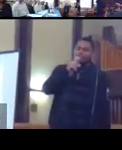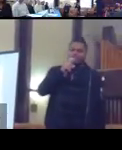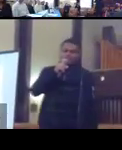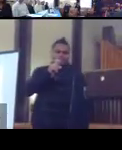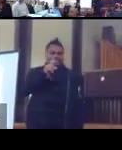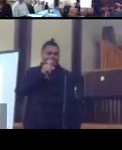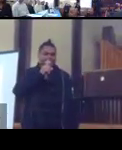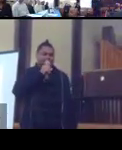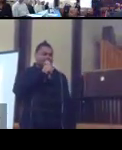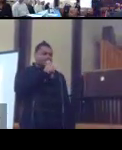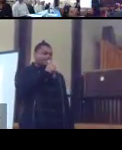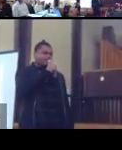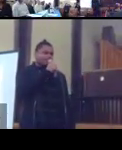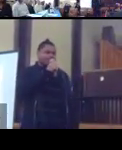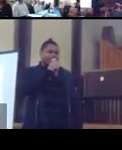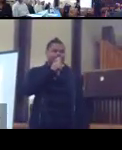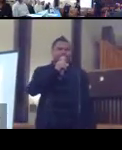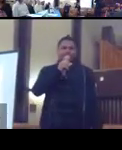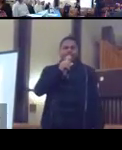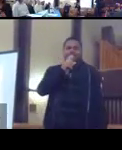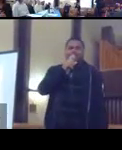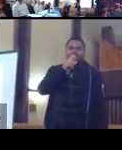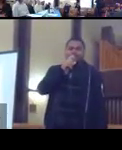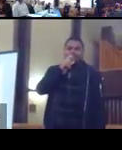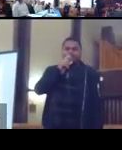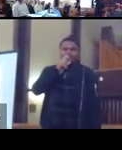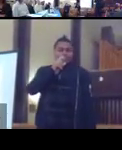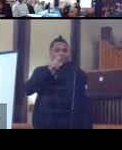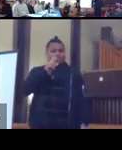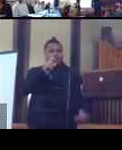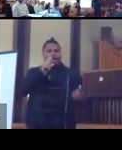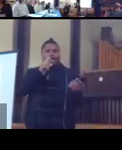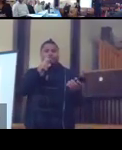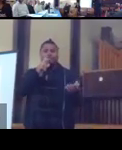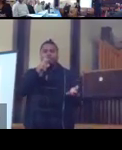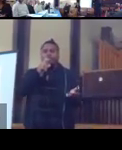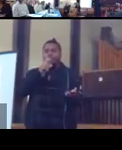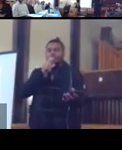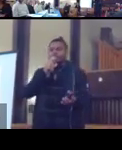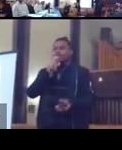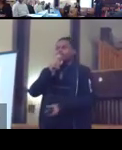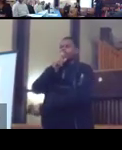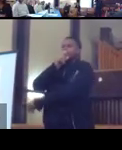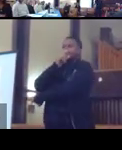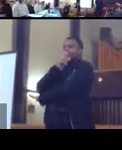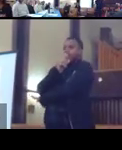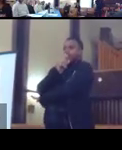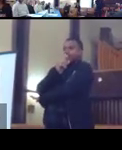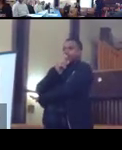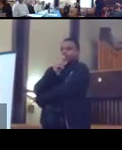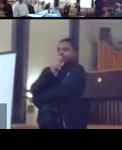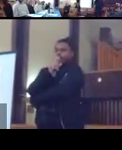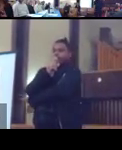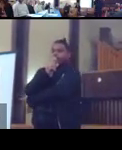Hello? People of St. Louis, the city of my people. Good evening. I am Frankie Williams,